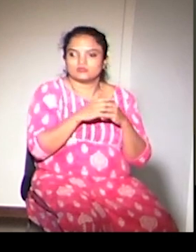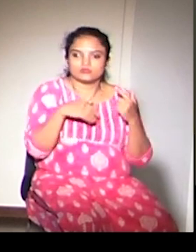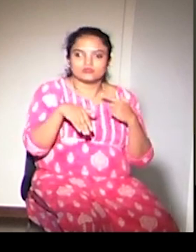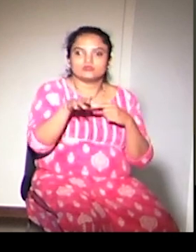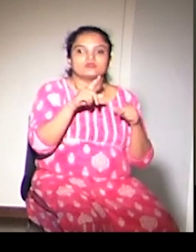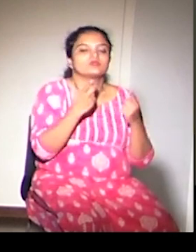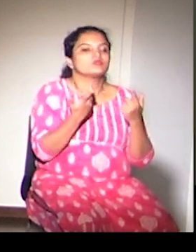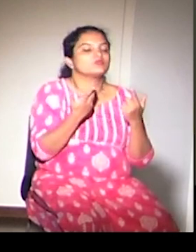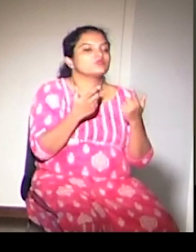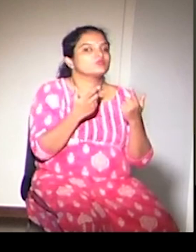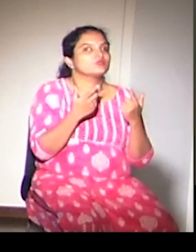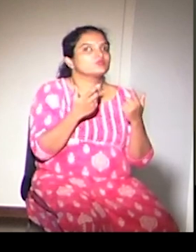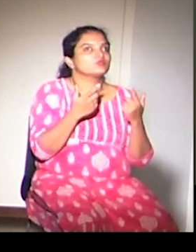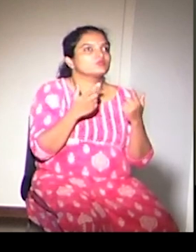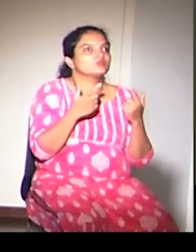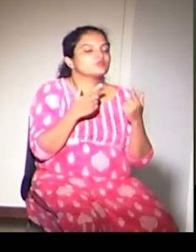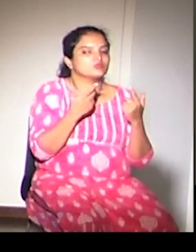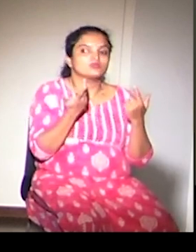later.